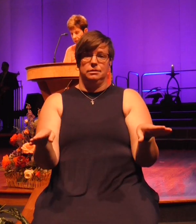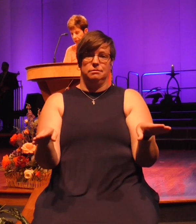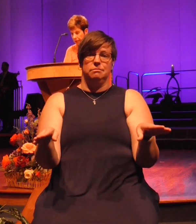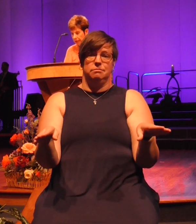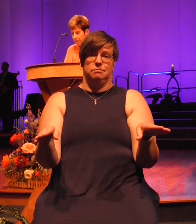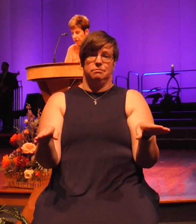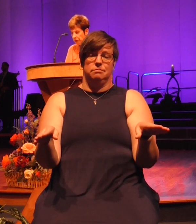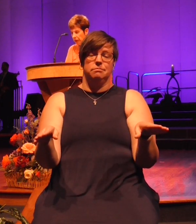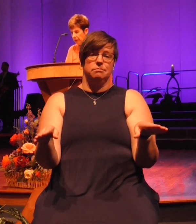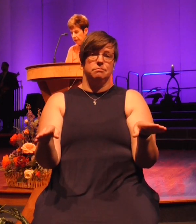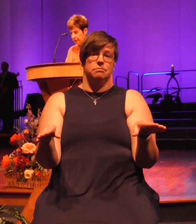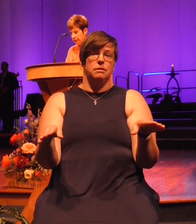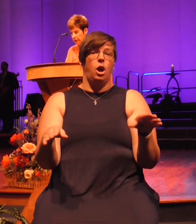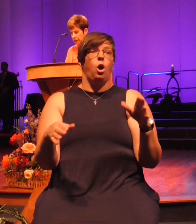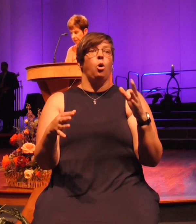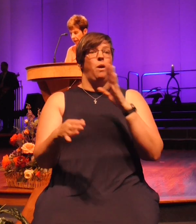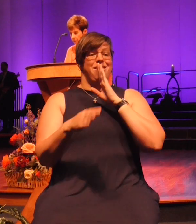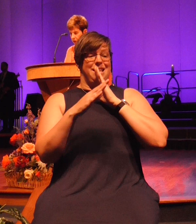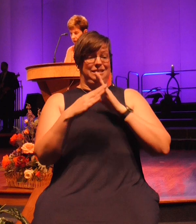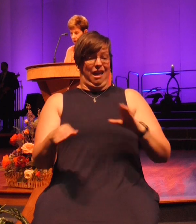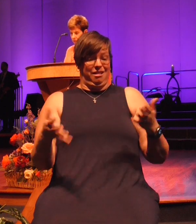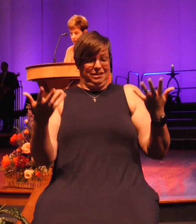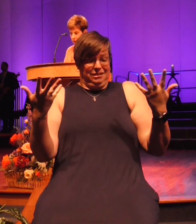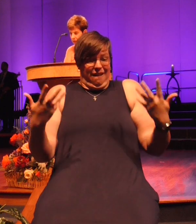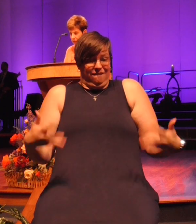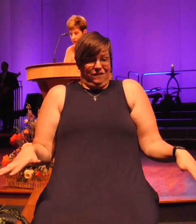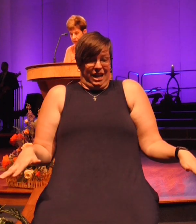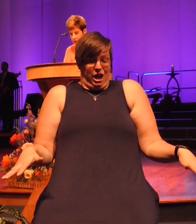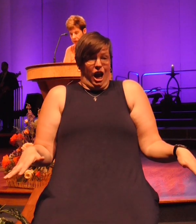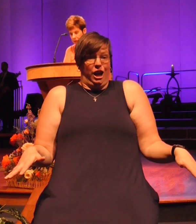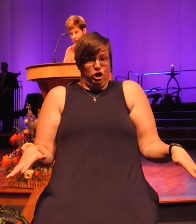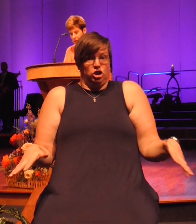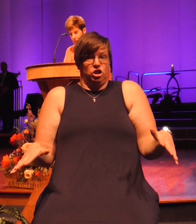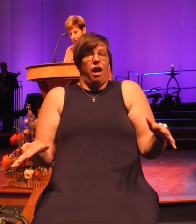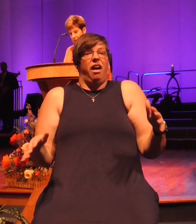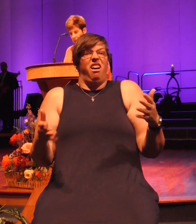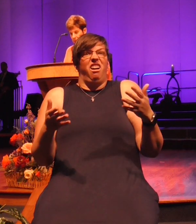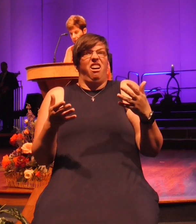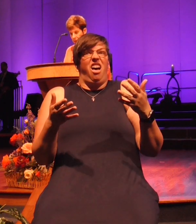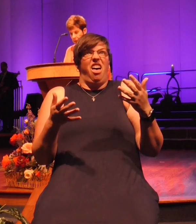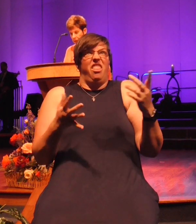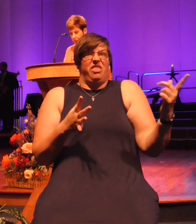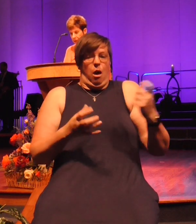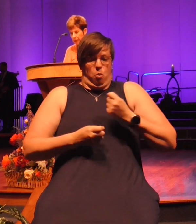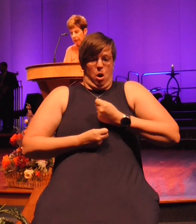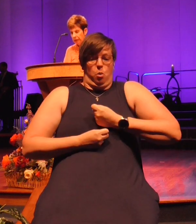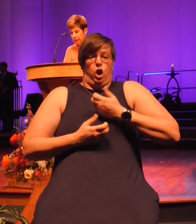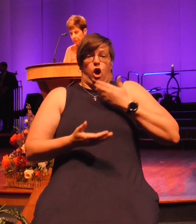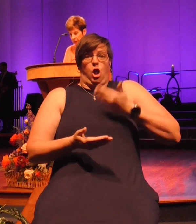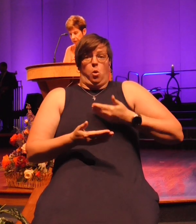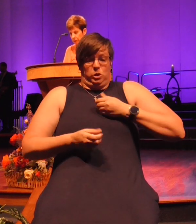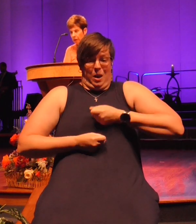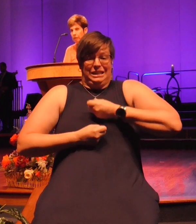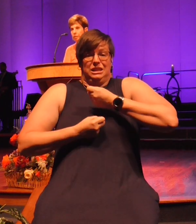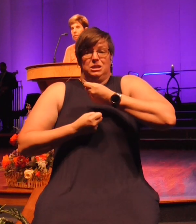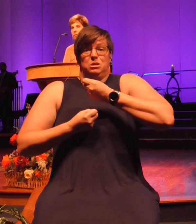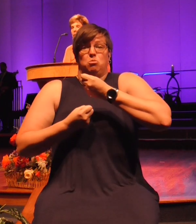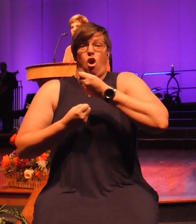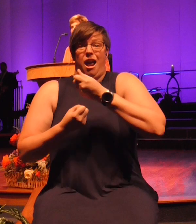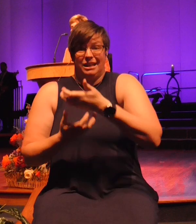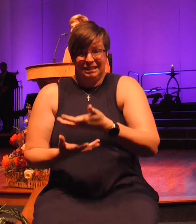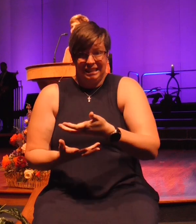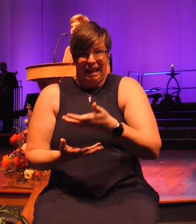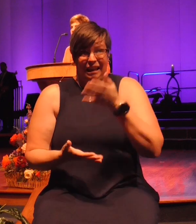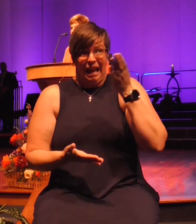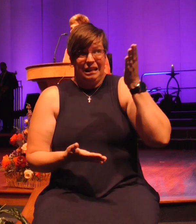silent. And after silence, that which comes nearest to the expressing, the